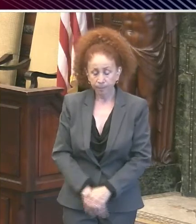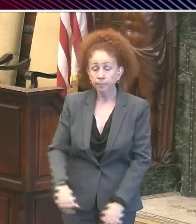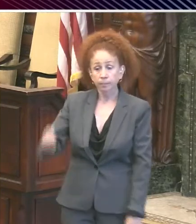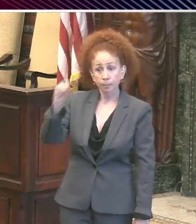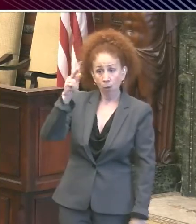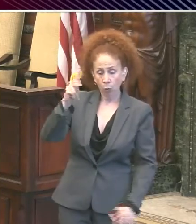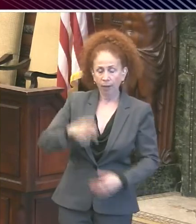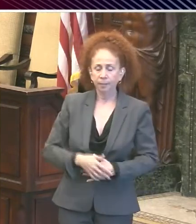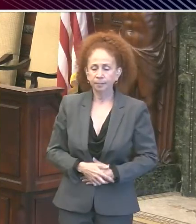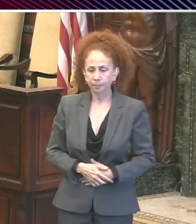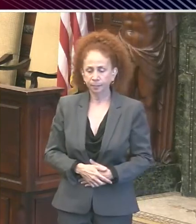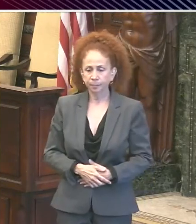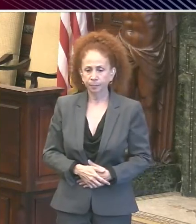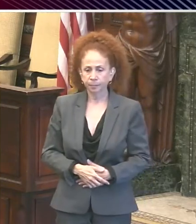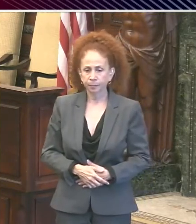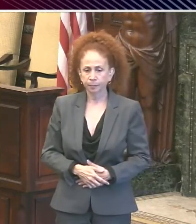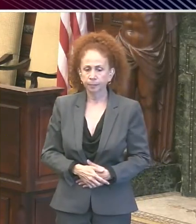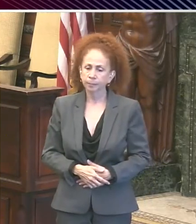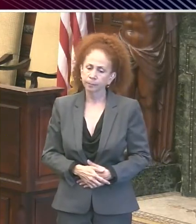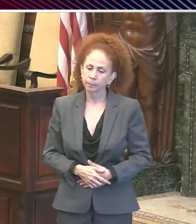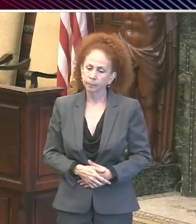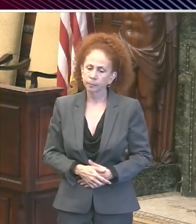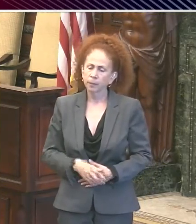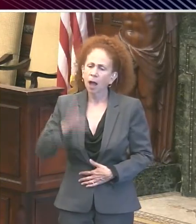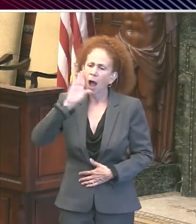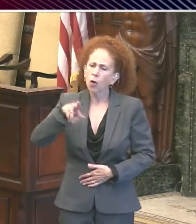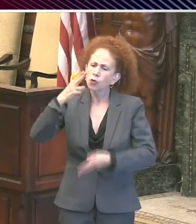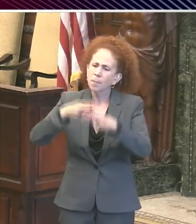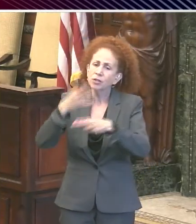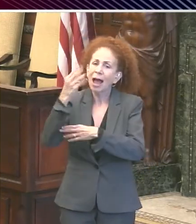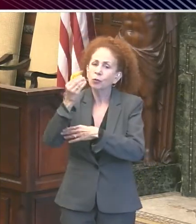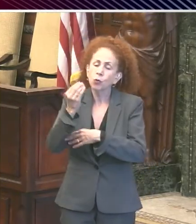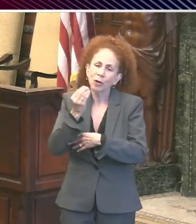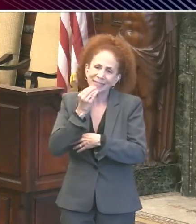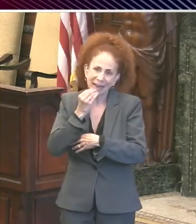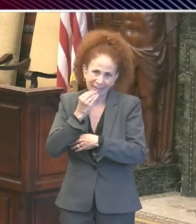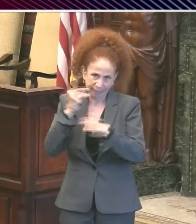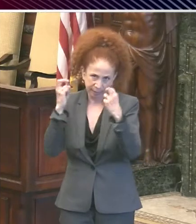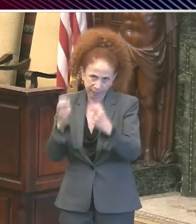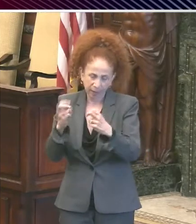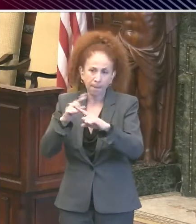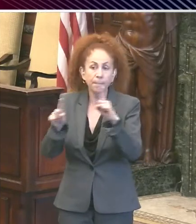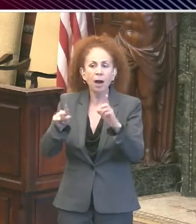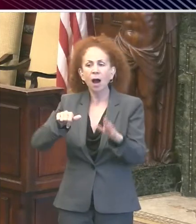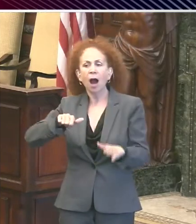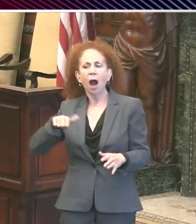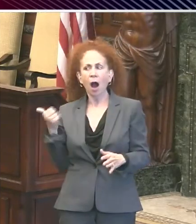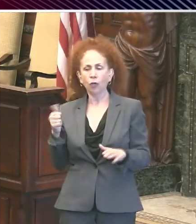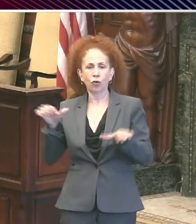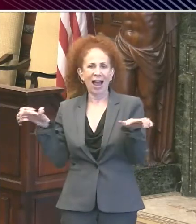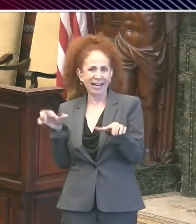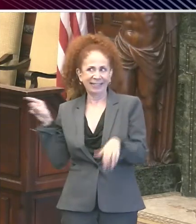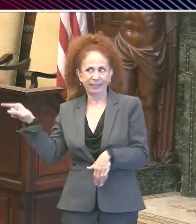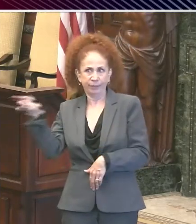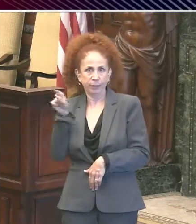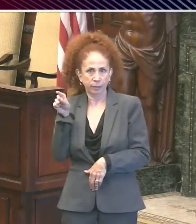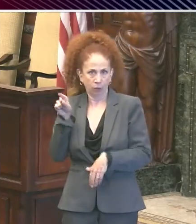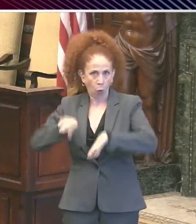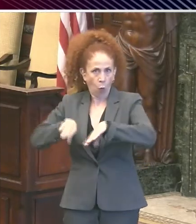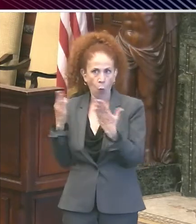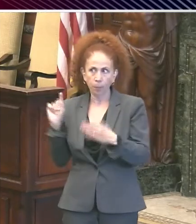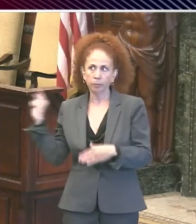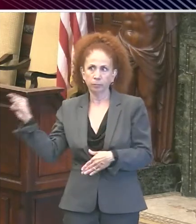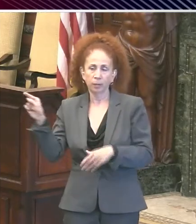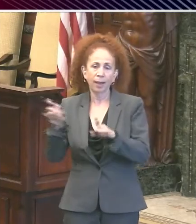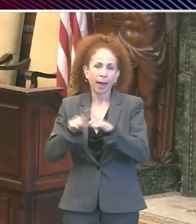Okay. And I know you mentioned outdoor dining, but as far as some of the other activities that have been able to